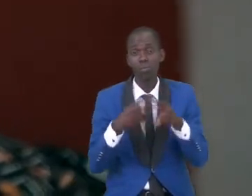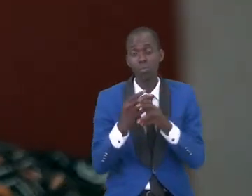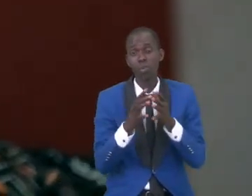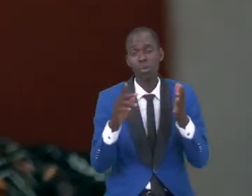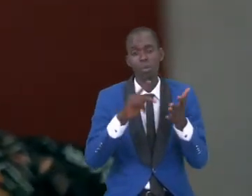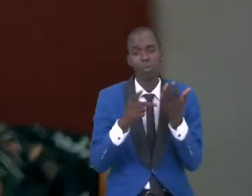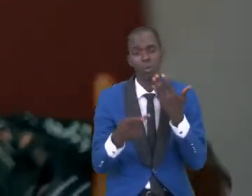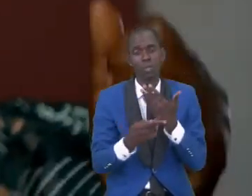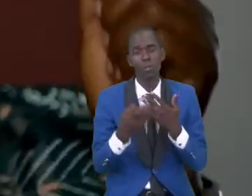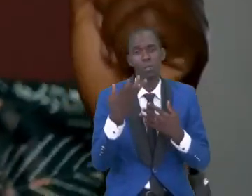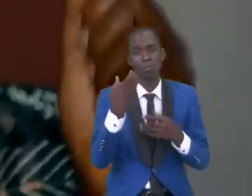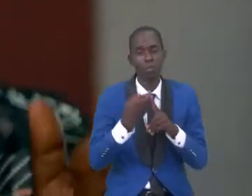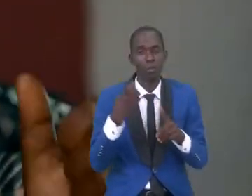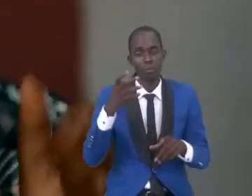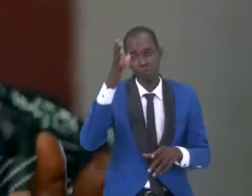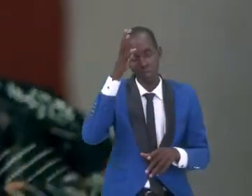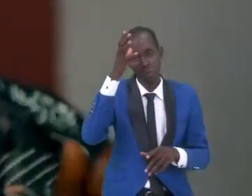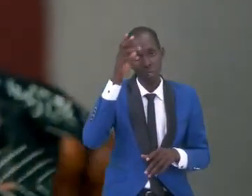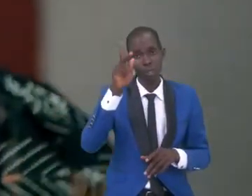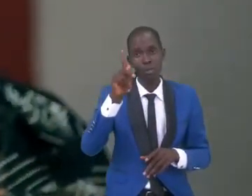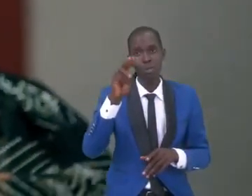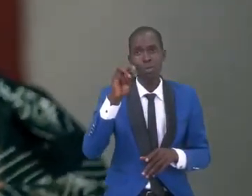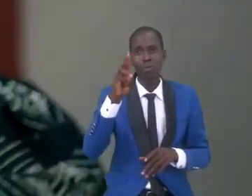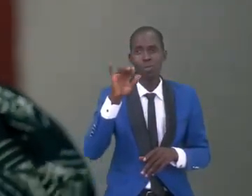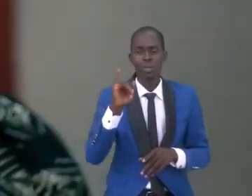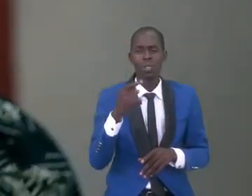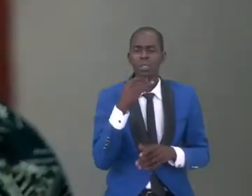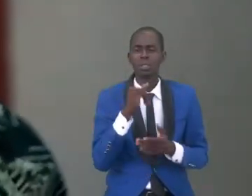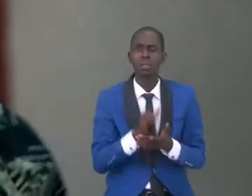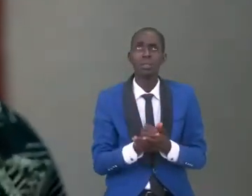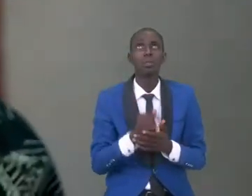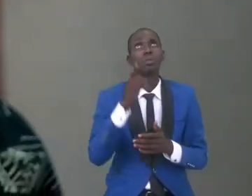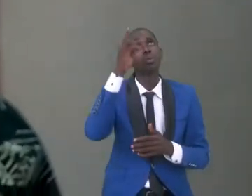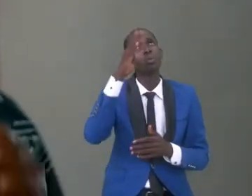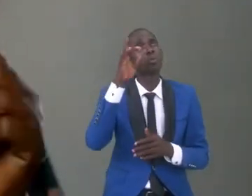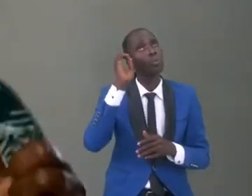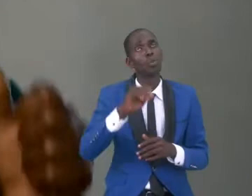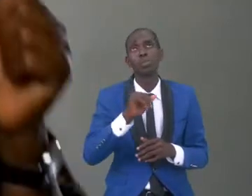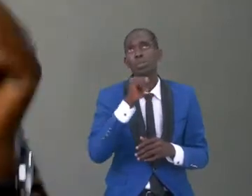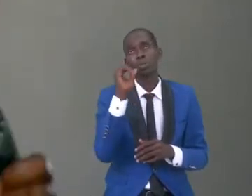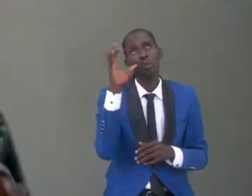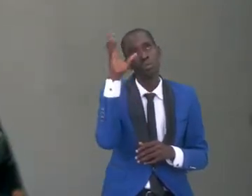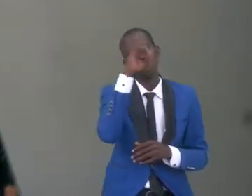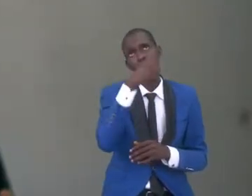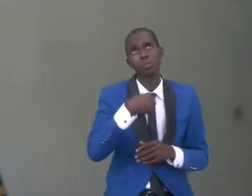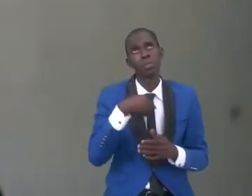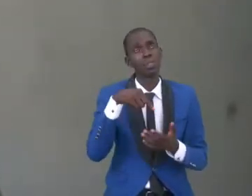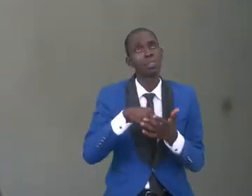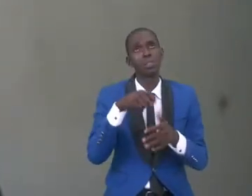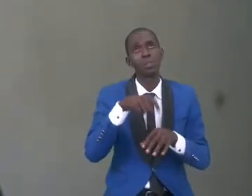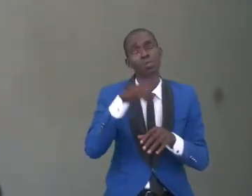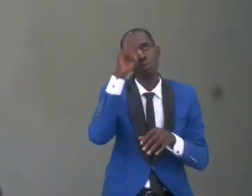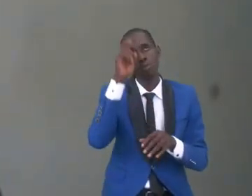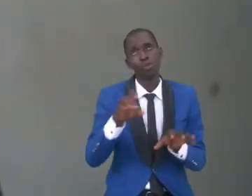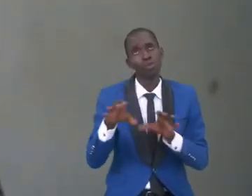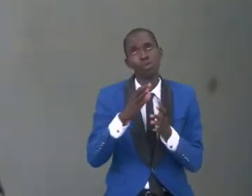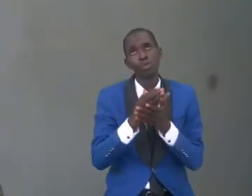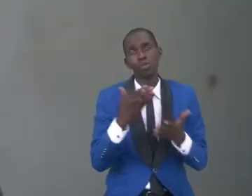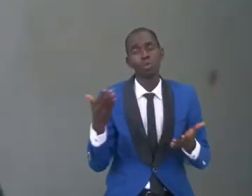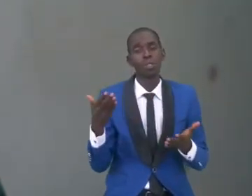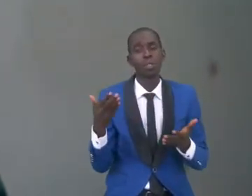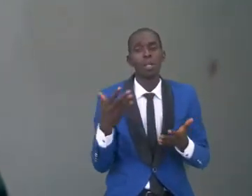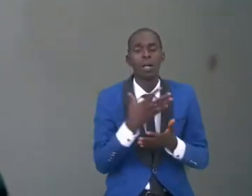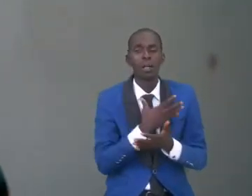God, you must not pass me this time. God, you must do something.